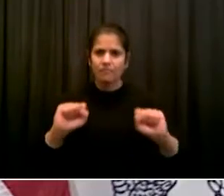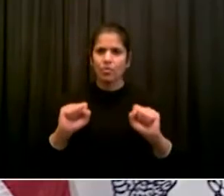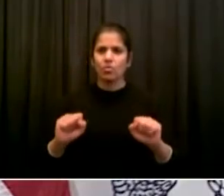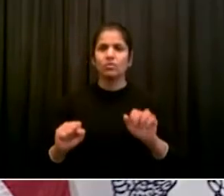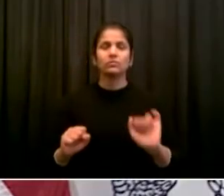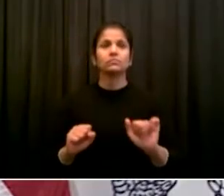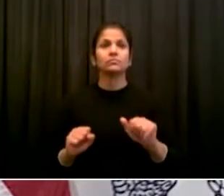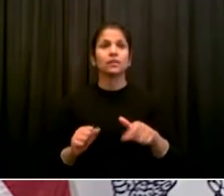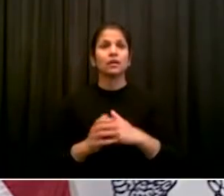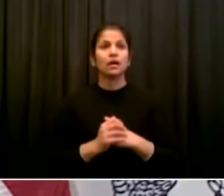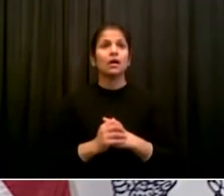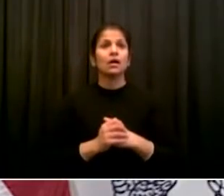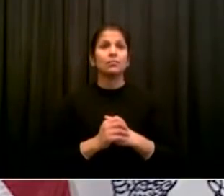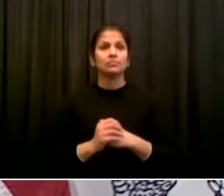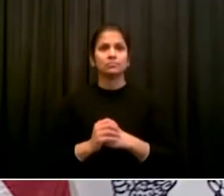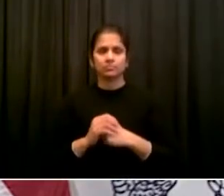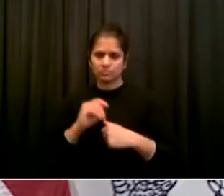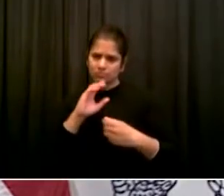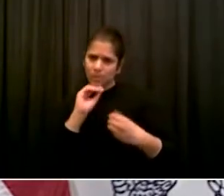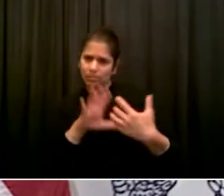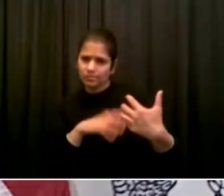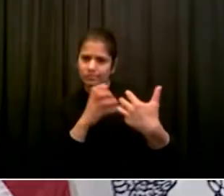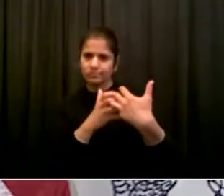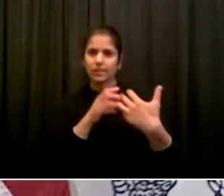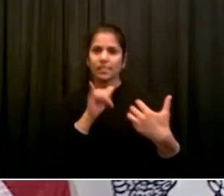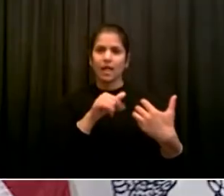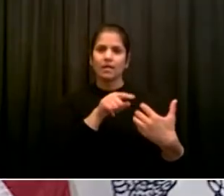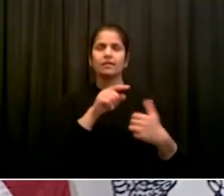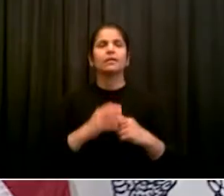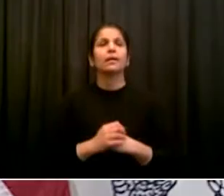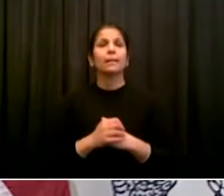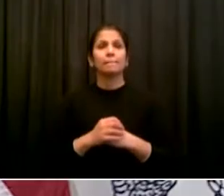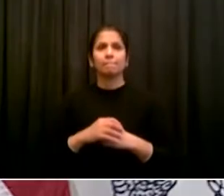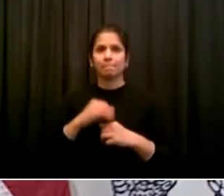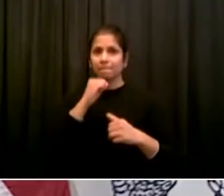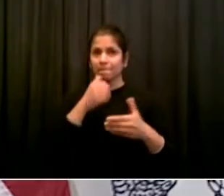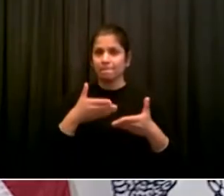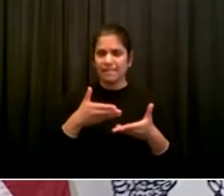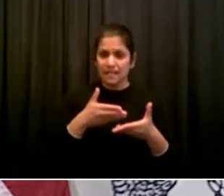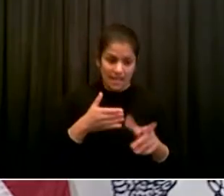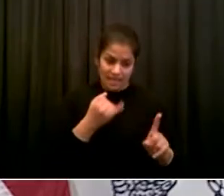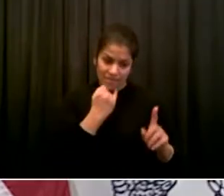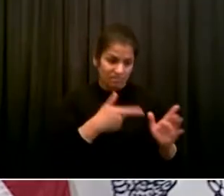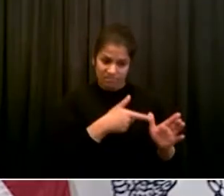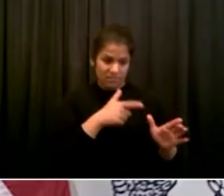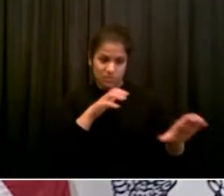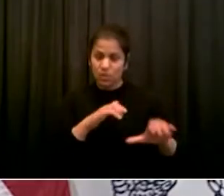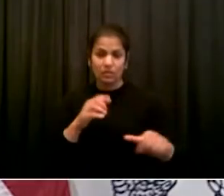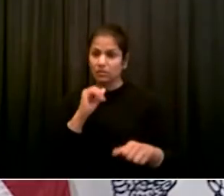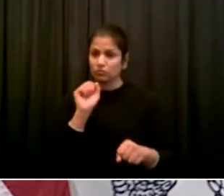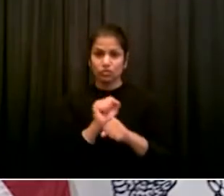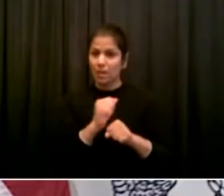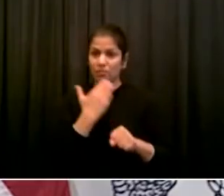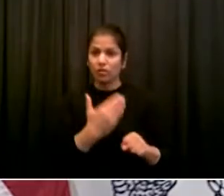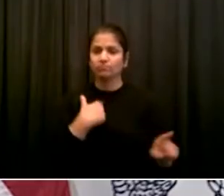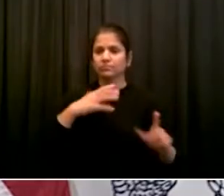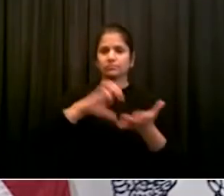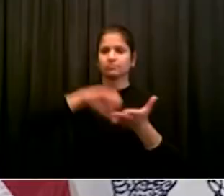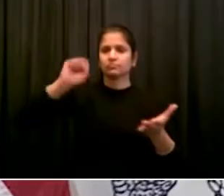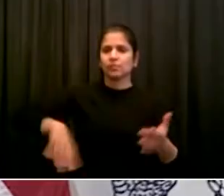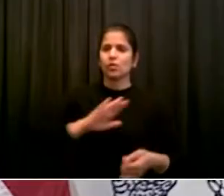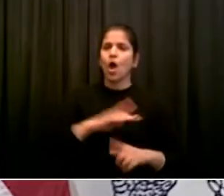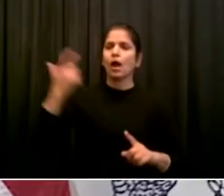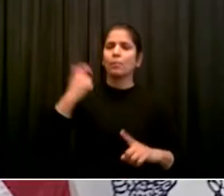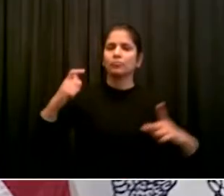instances. Number 3, the promotion process. The NYPD has been doing really extraordinary work in